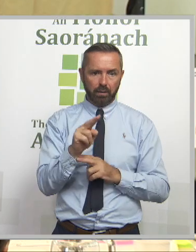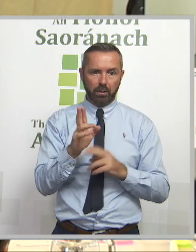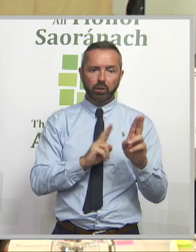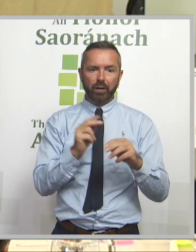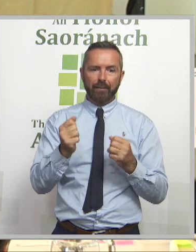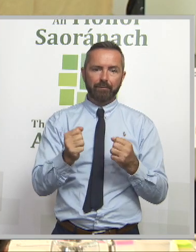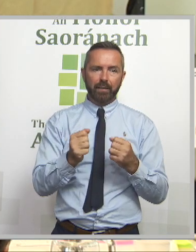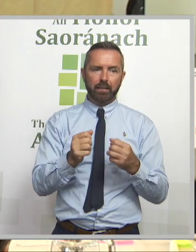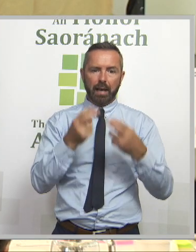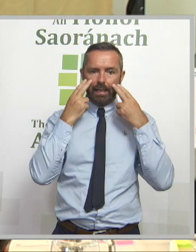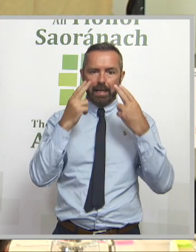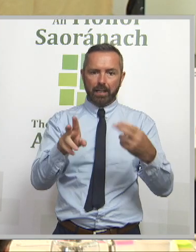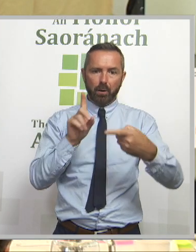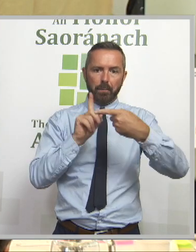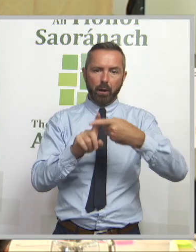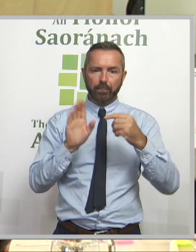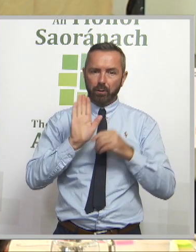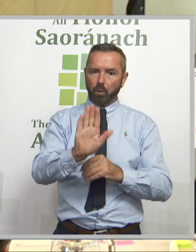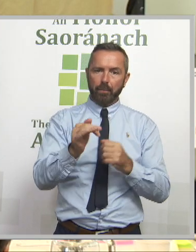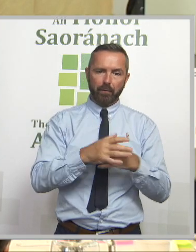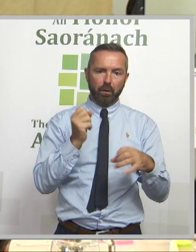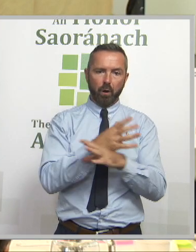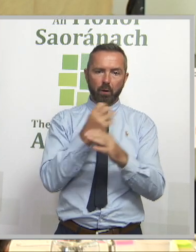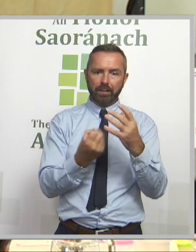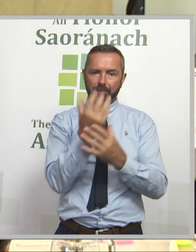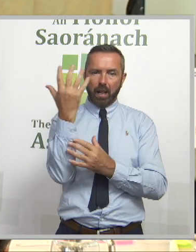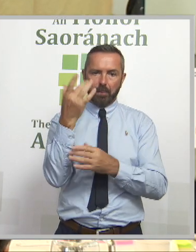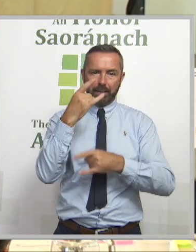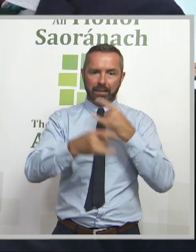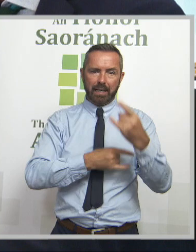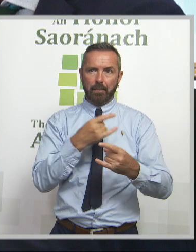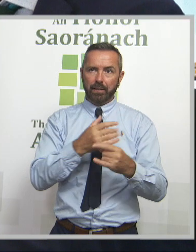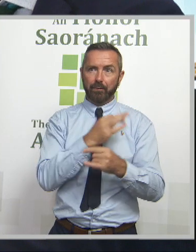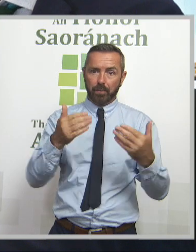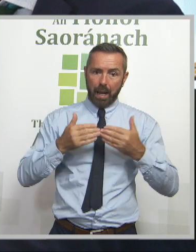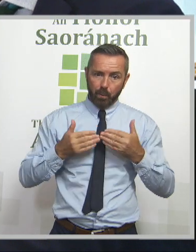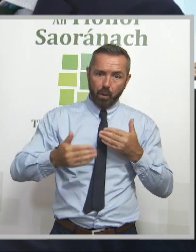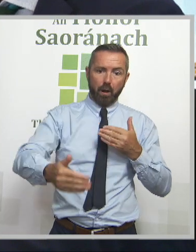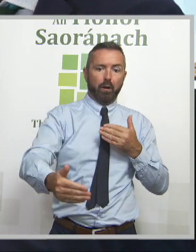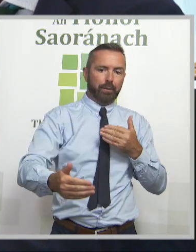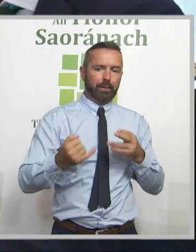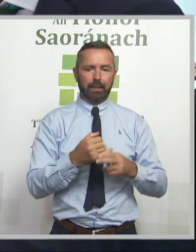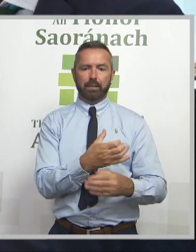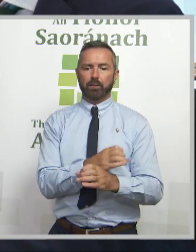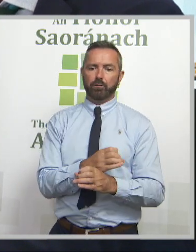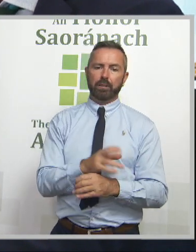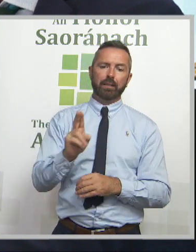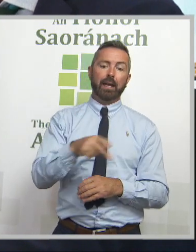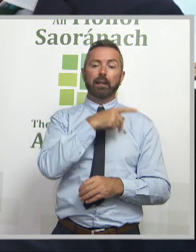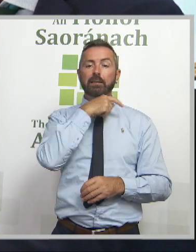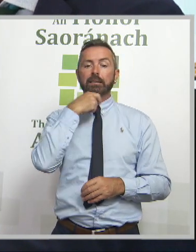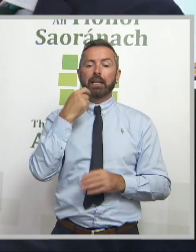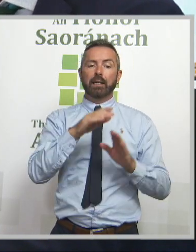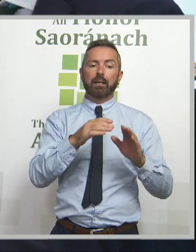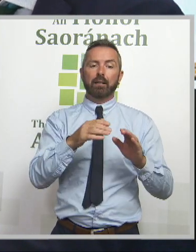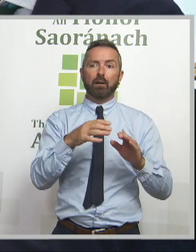positive requirements for all developments that are happening here from now on in the countryside. We can't say we're in a